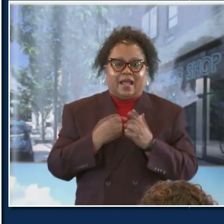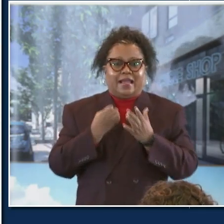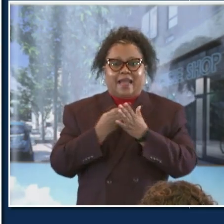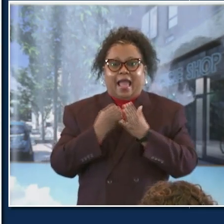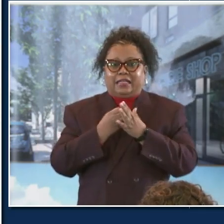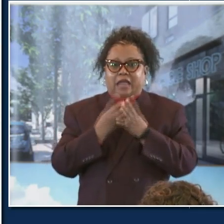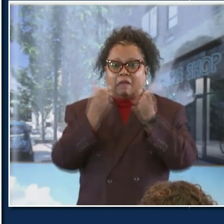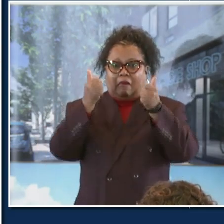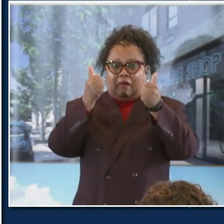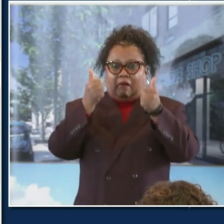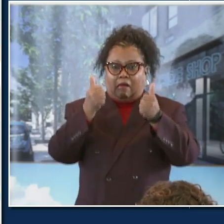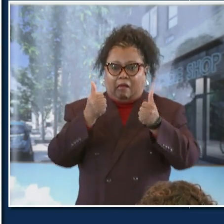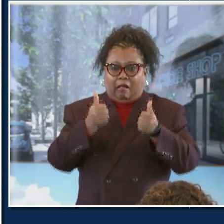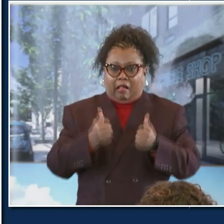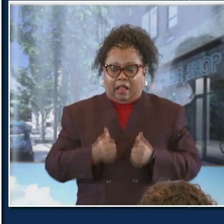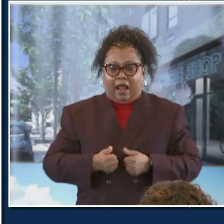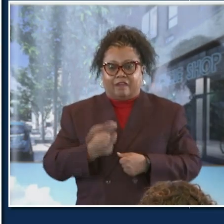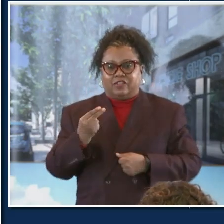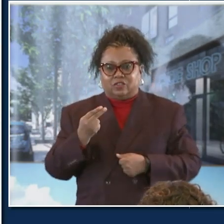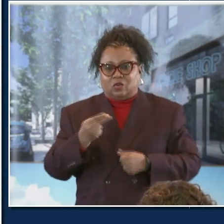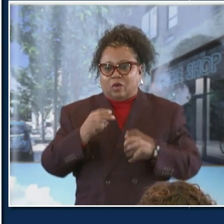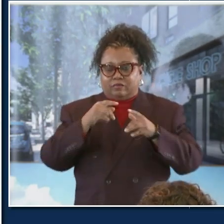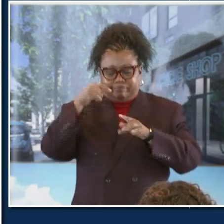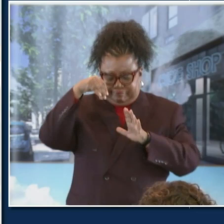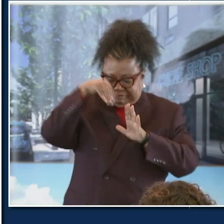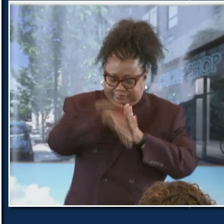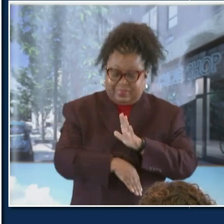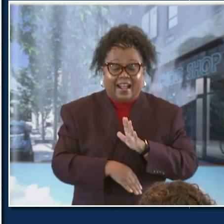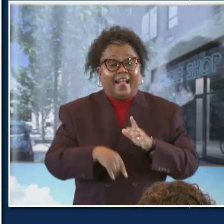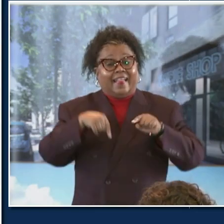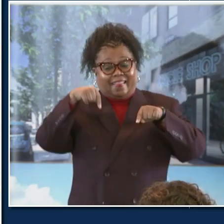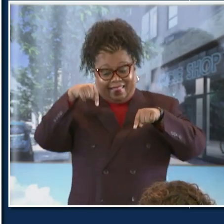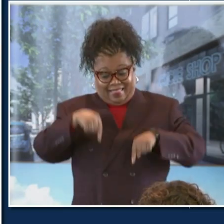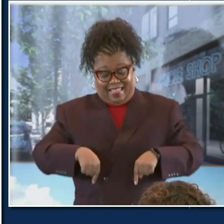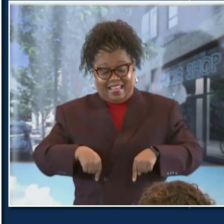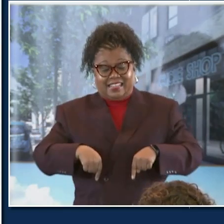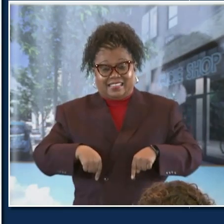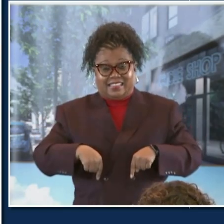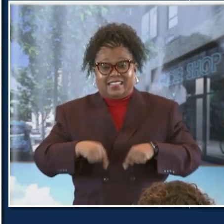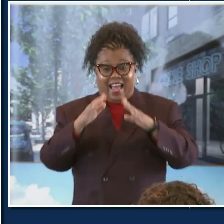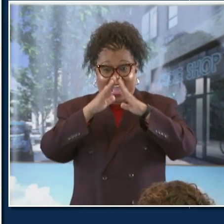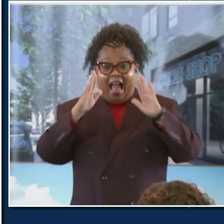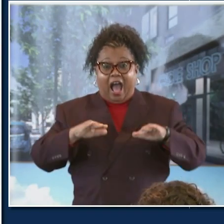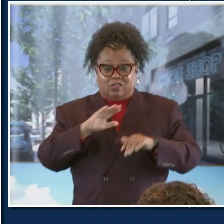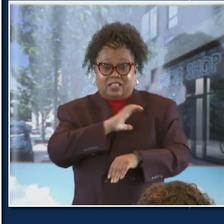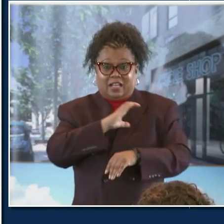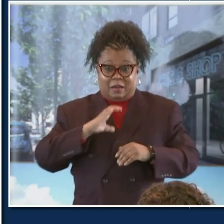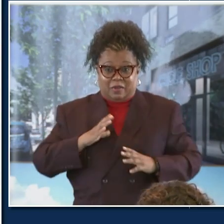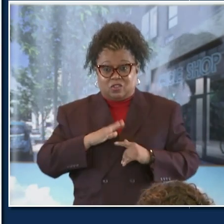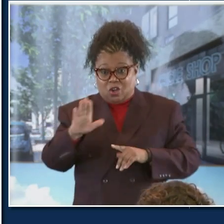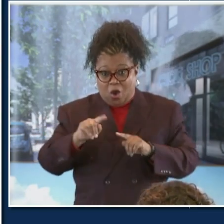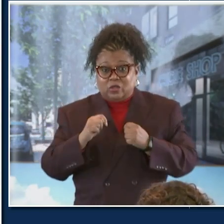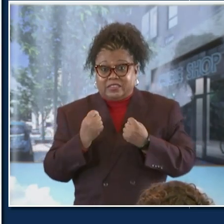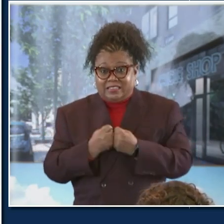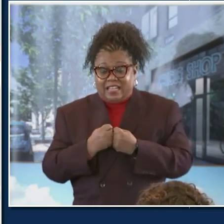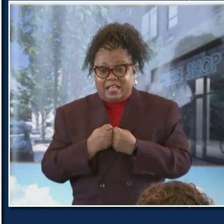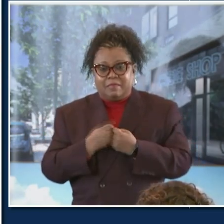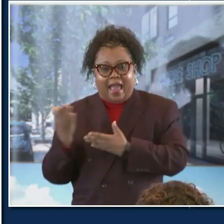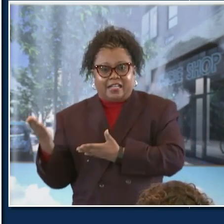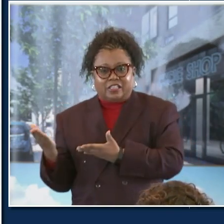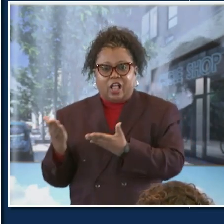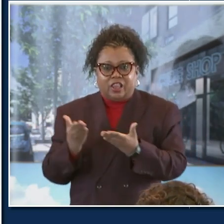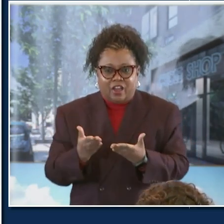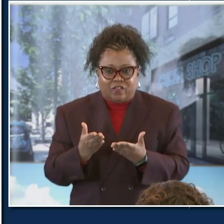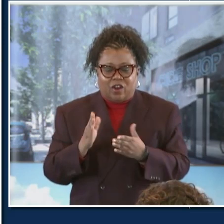economic meltdown of historic proportions, this housing commissioner and her team have